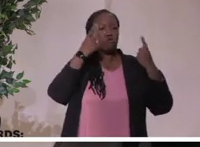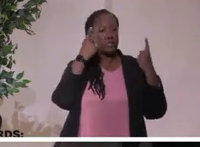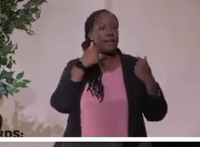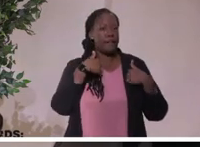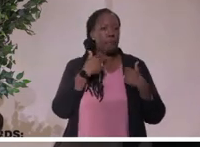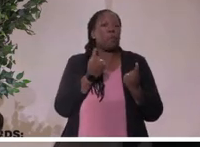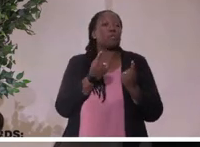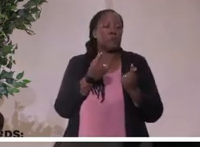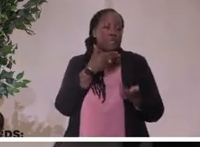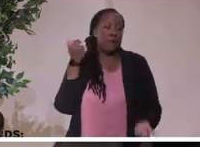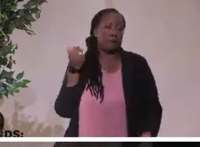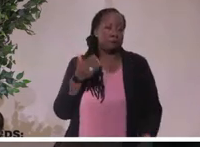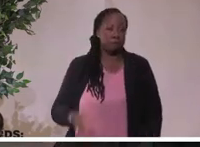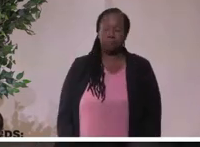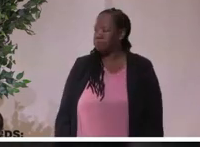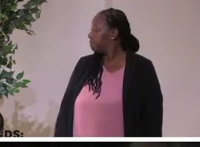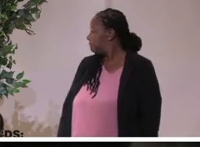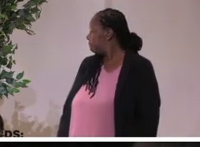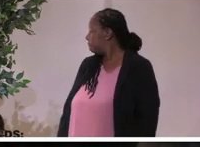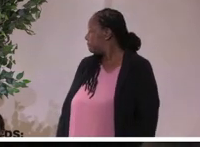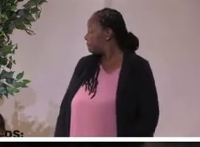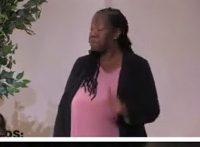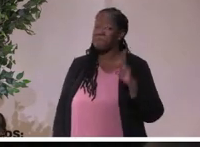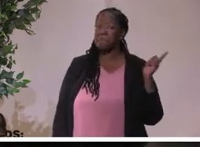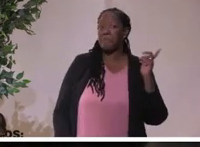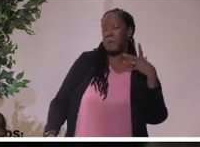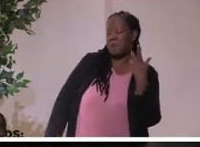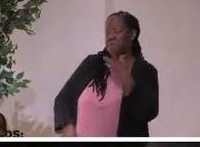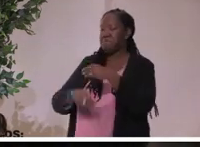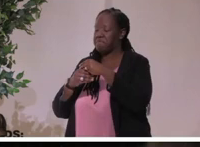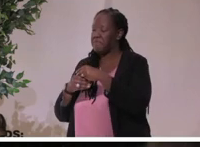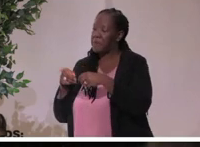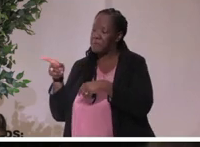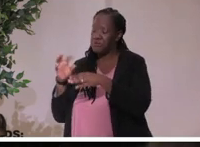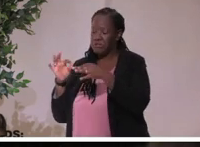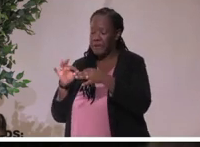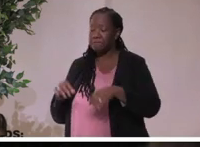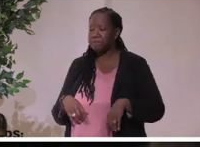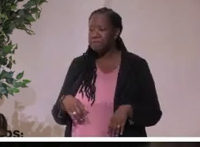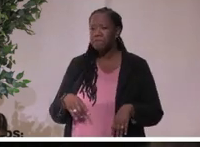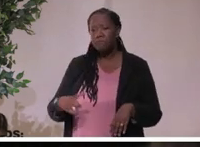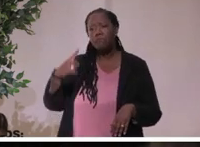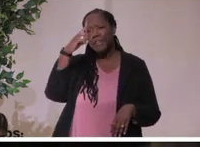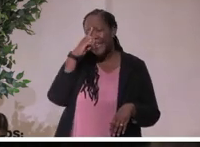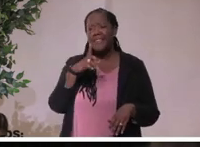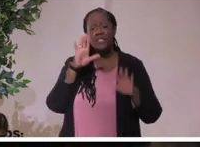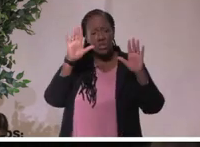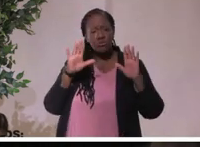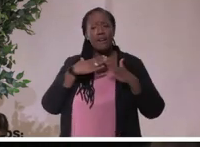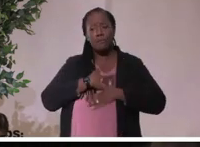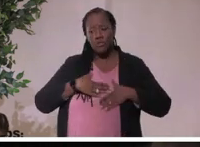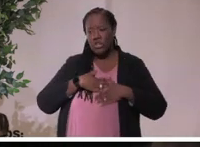doing. So. Yes, and I would piggyback off what Michelle said. I think it really is having a great appreciation for